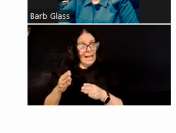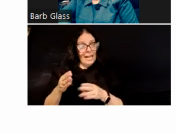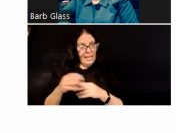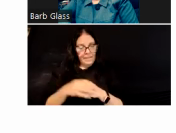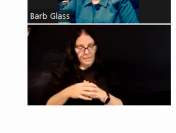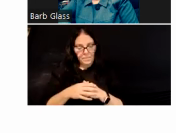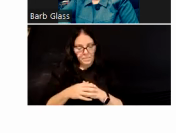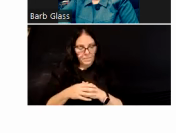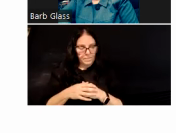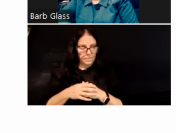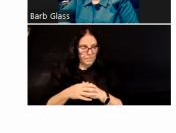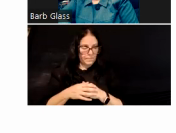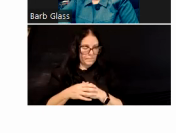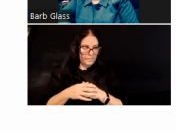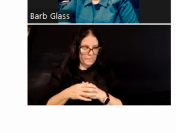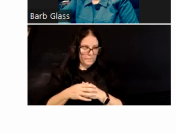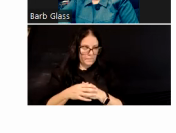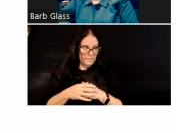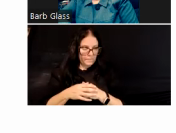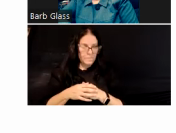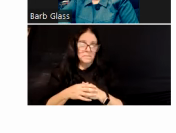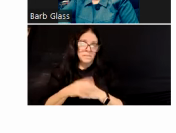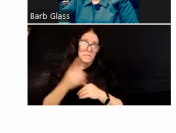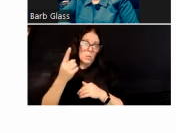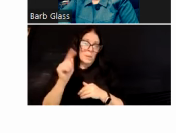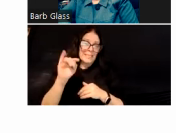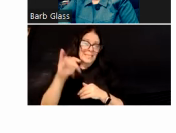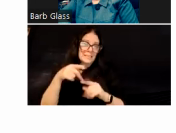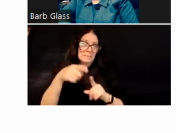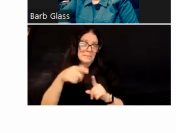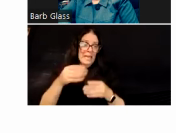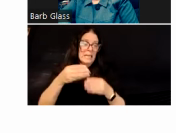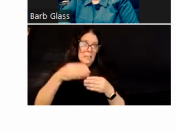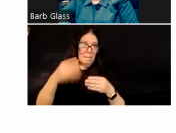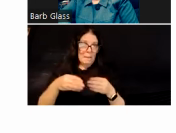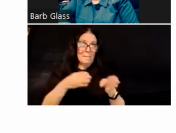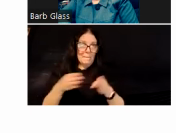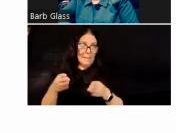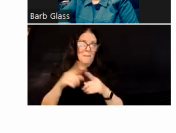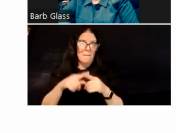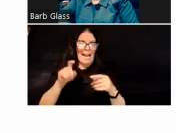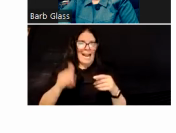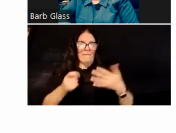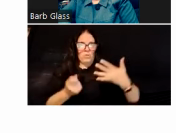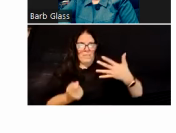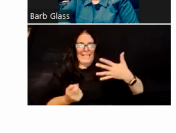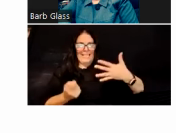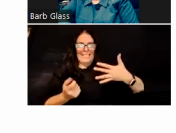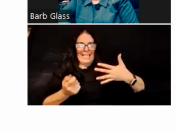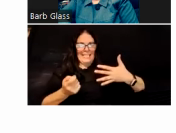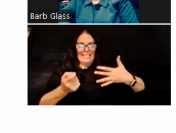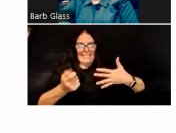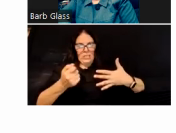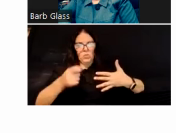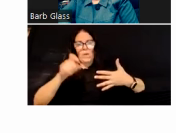So the tip here is you can delete a plan item, but you have to delete from the bottom up. So you have to delete the